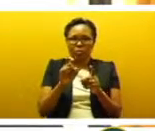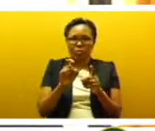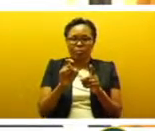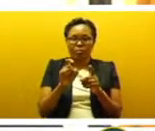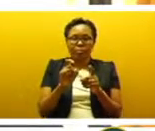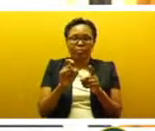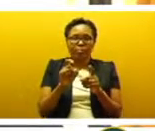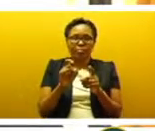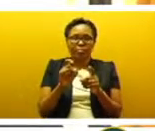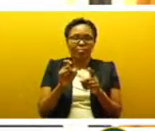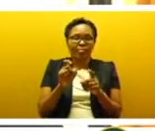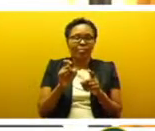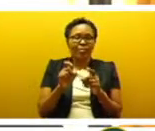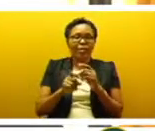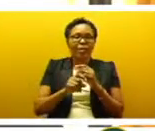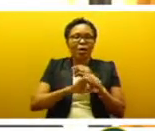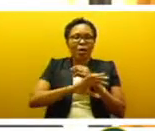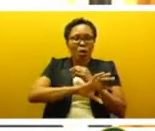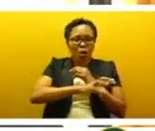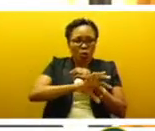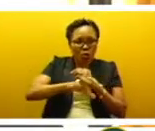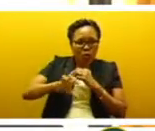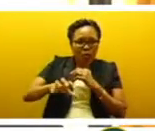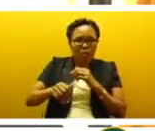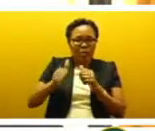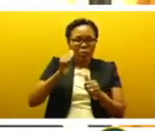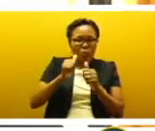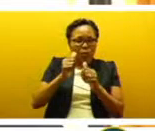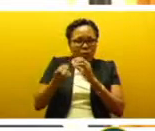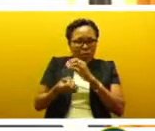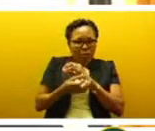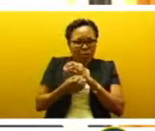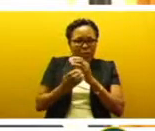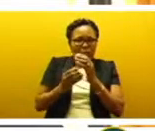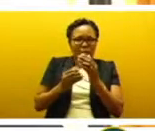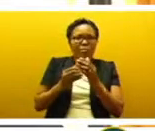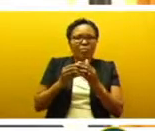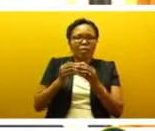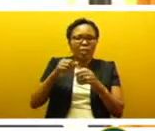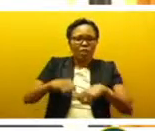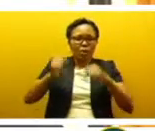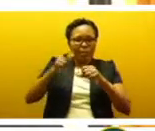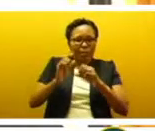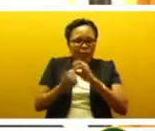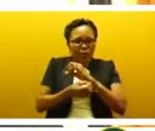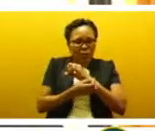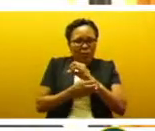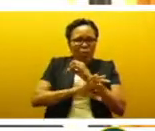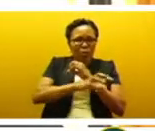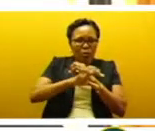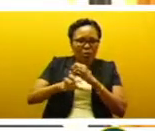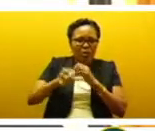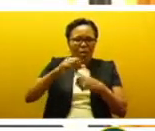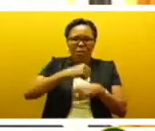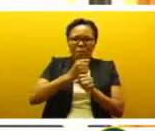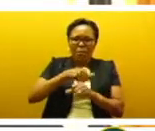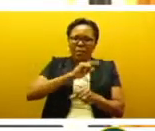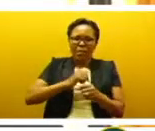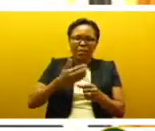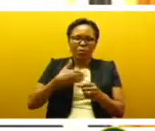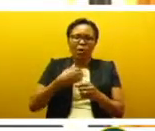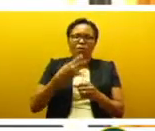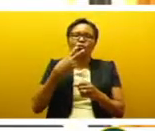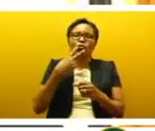the constituency that was defined by the chairman makes us to have